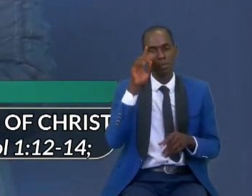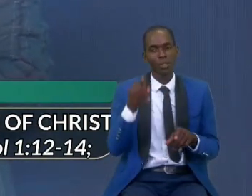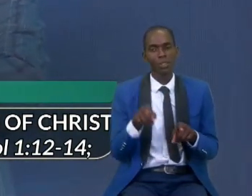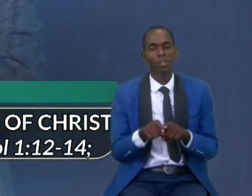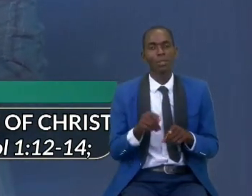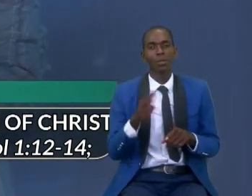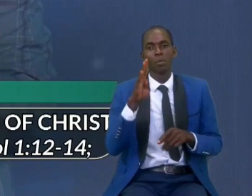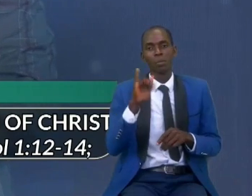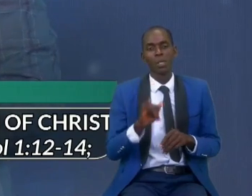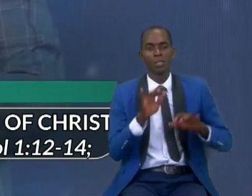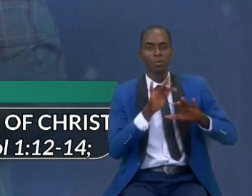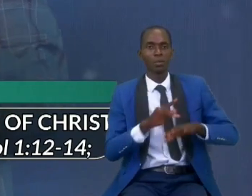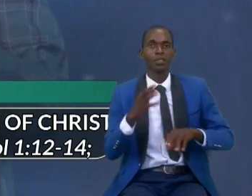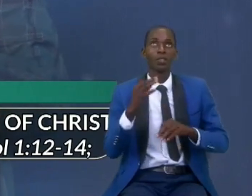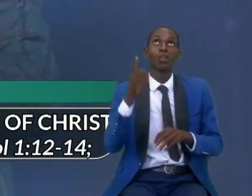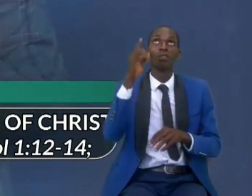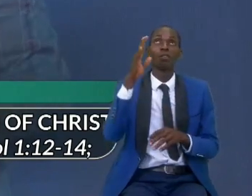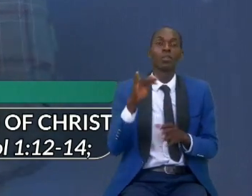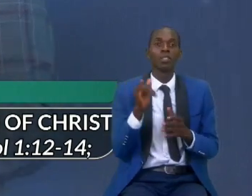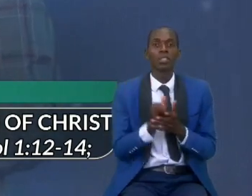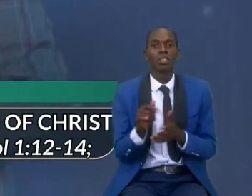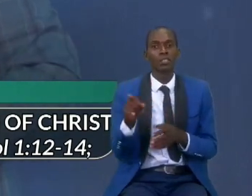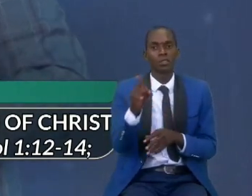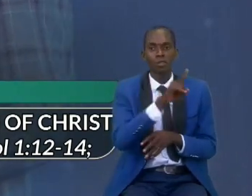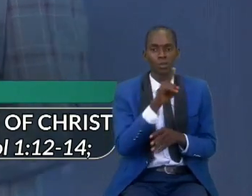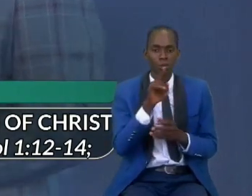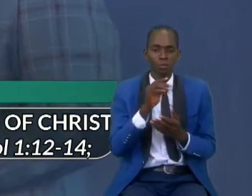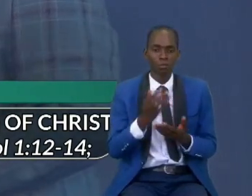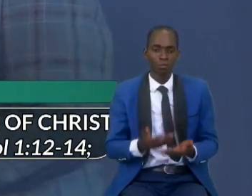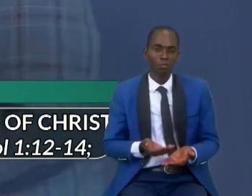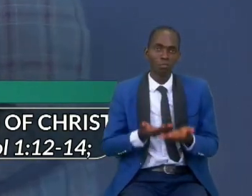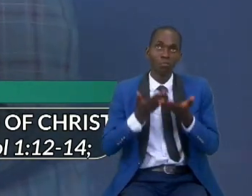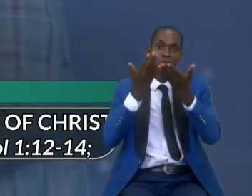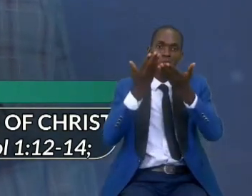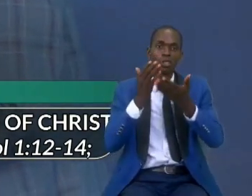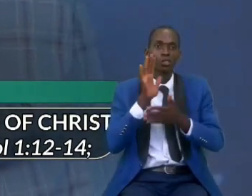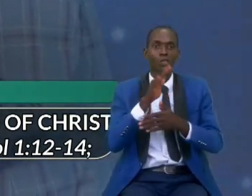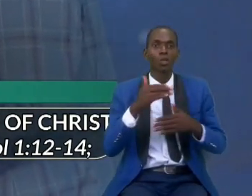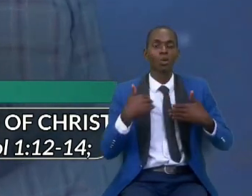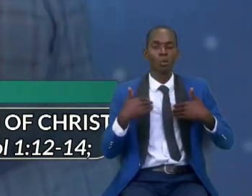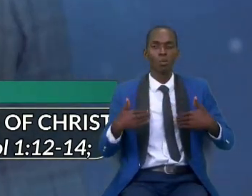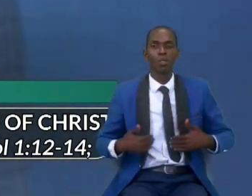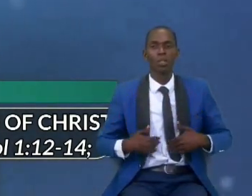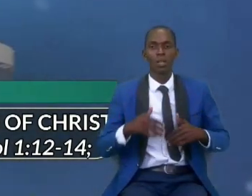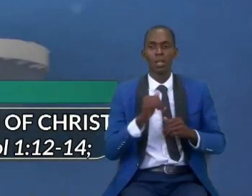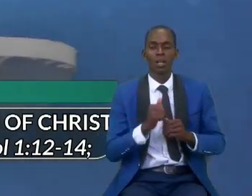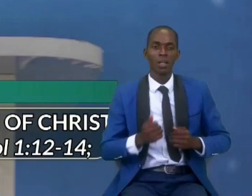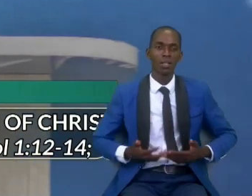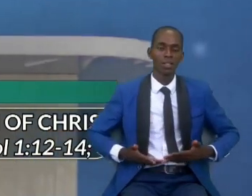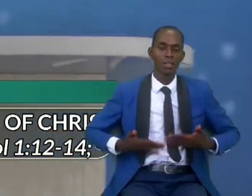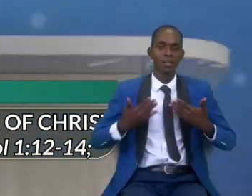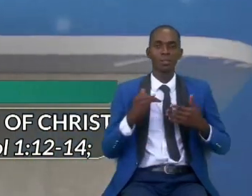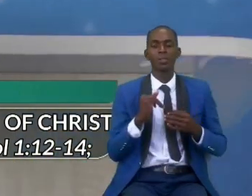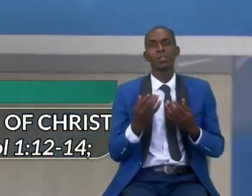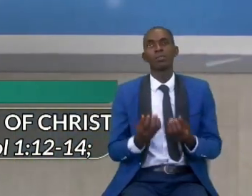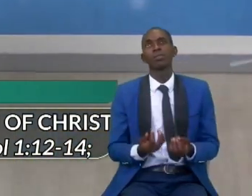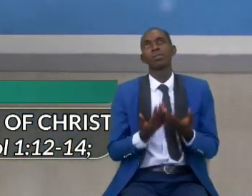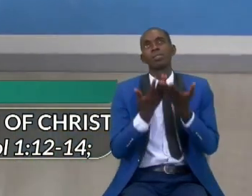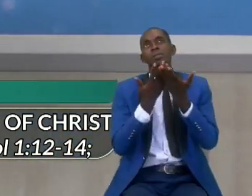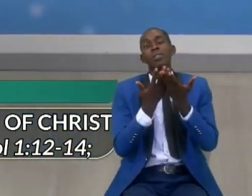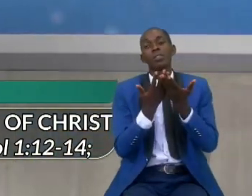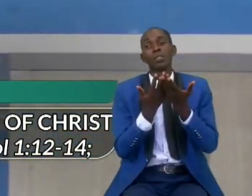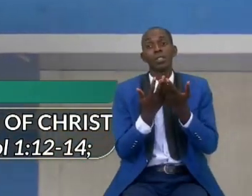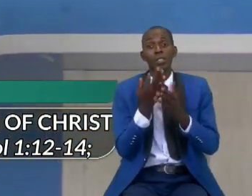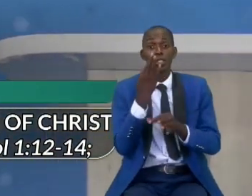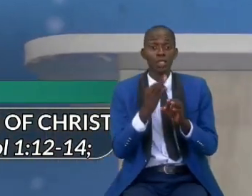present your bodies a living sacrifice. You know, if the doctor is going to work on you and is